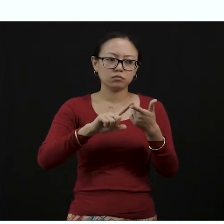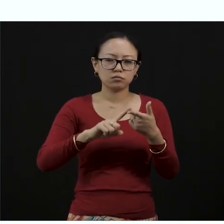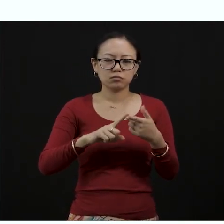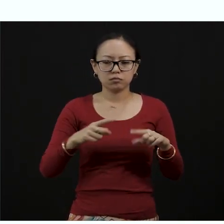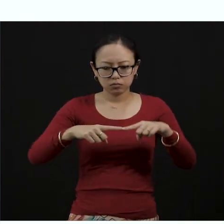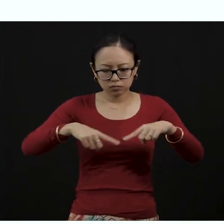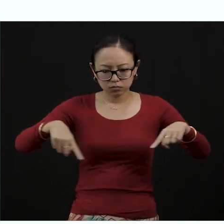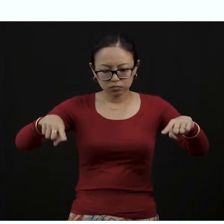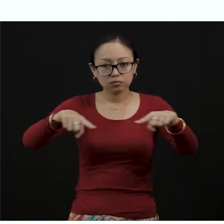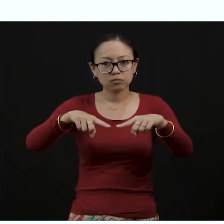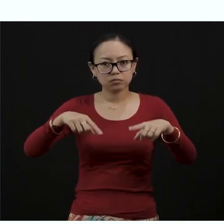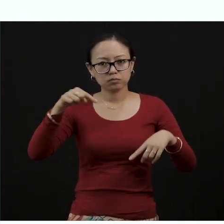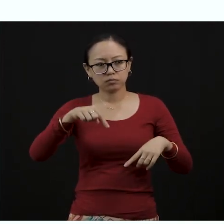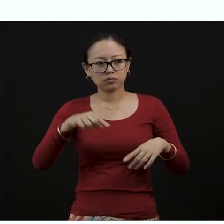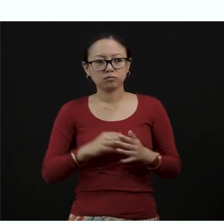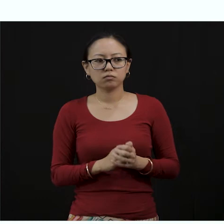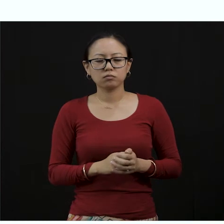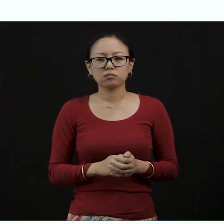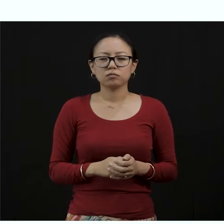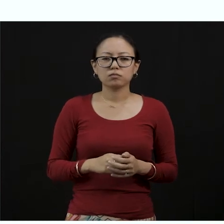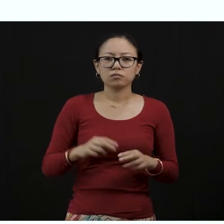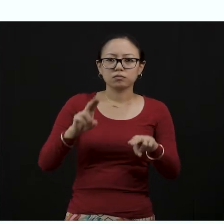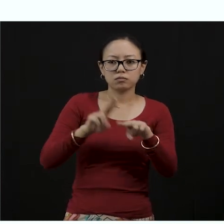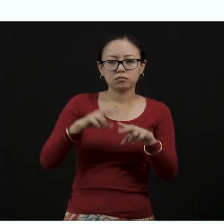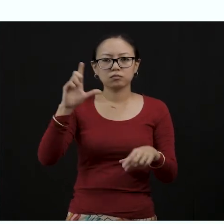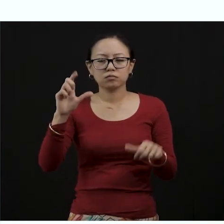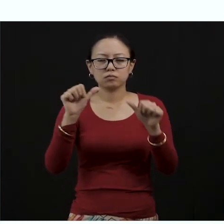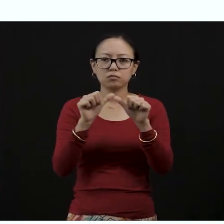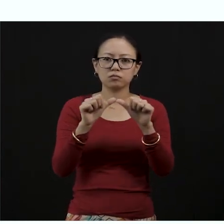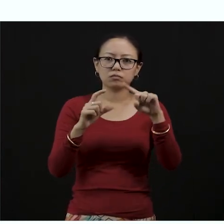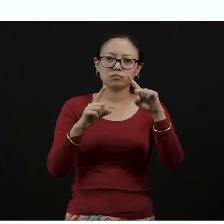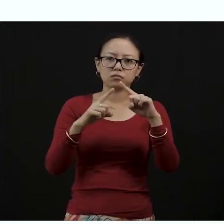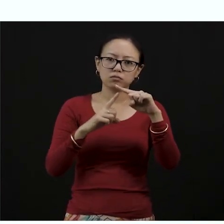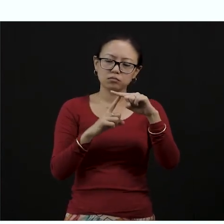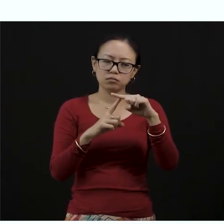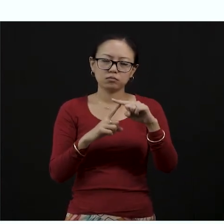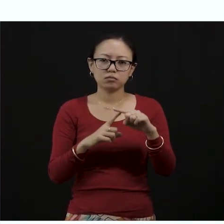You can take an example of an ice cream cone or a birthday cake.